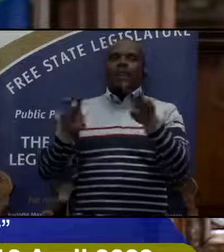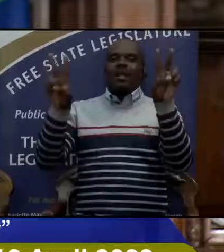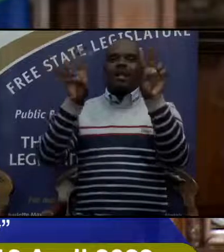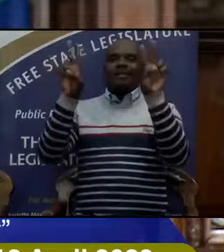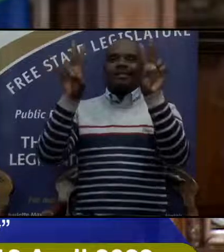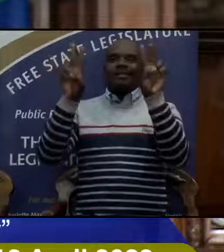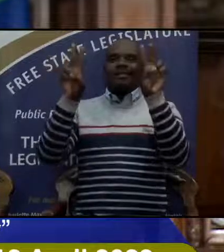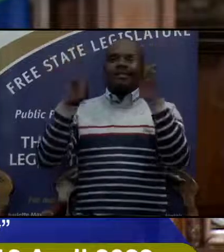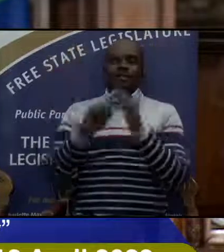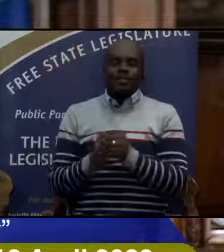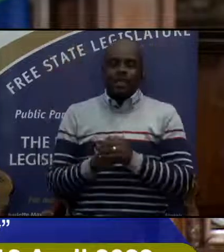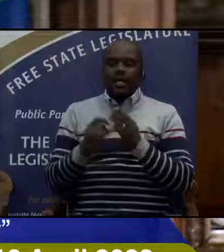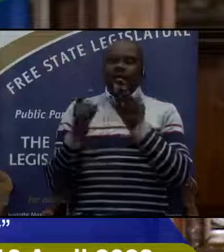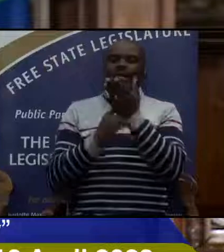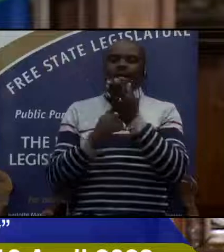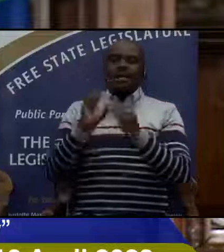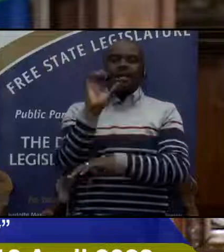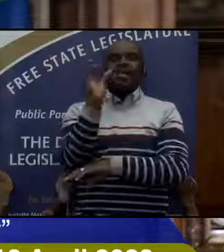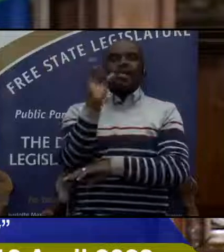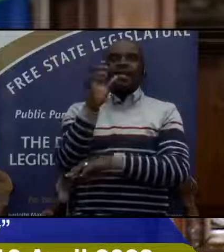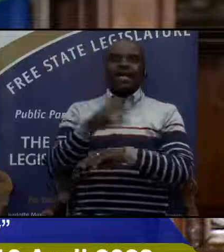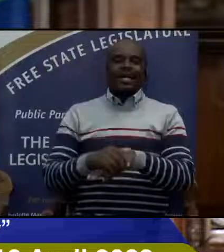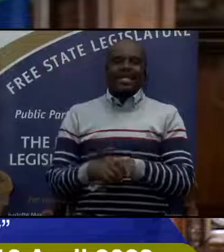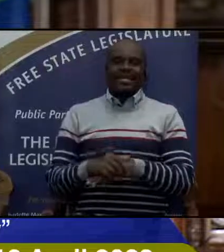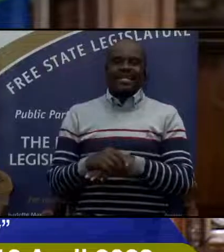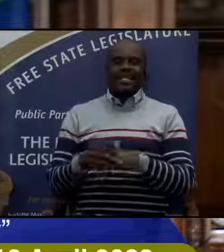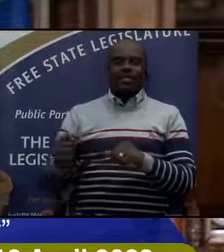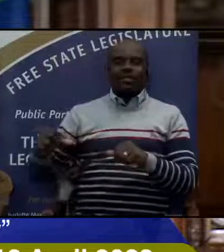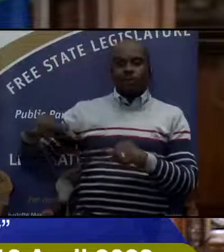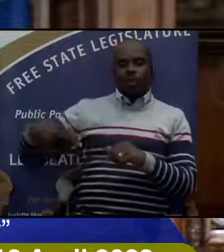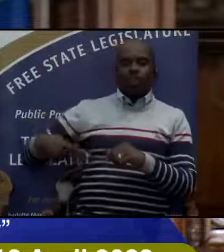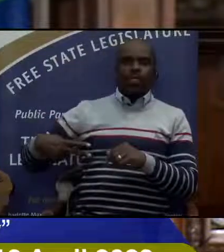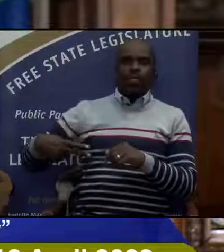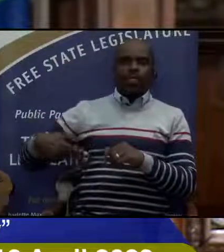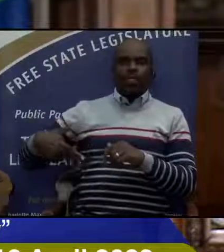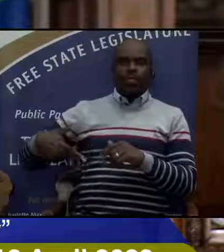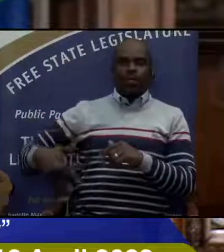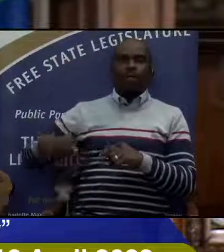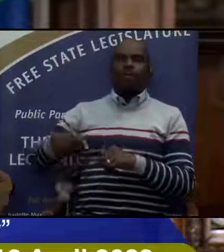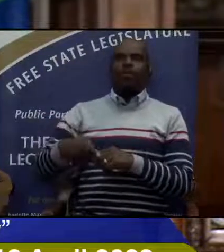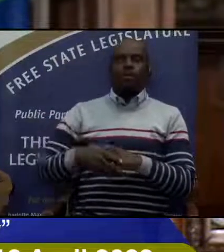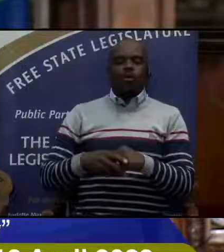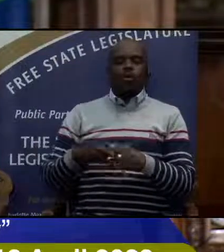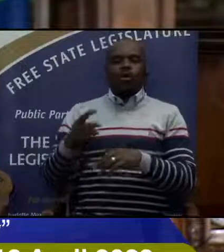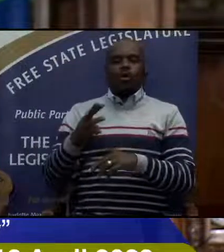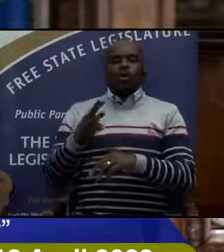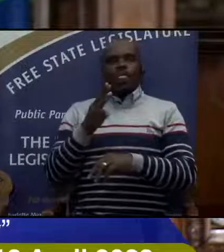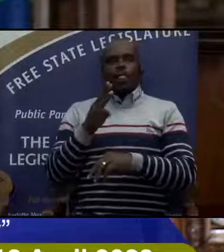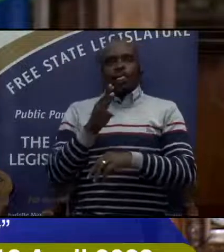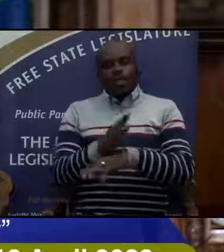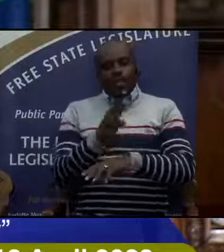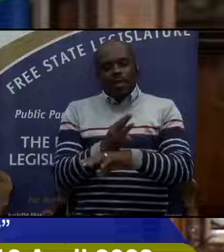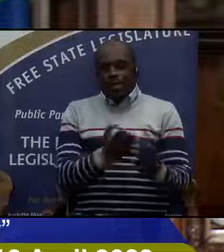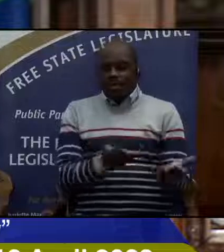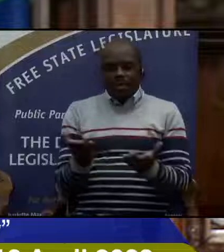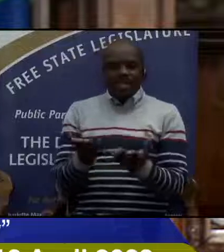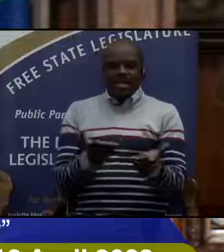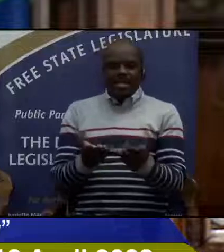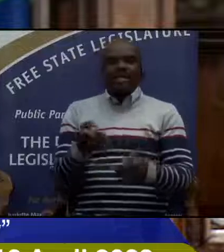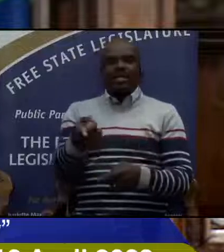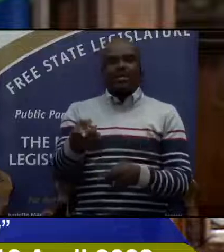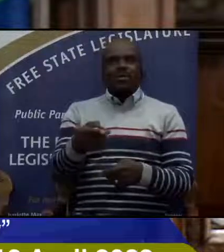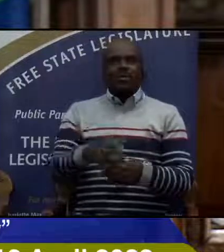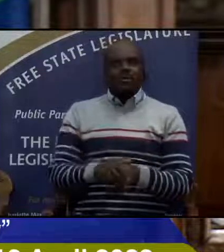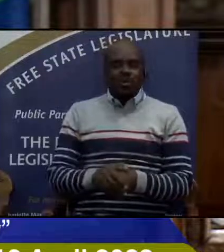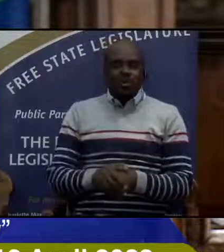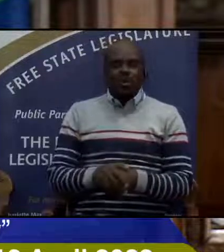the garage, hospitality industry, Bombeba Barekisa mo, Dintombana Lake, the economic spin-offs by the Tolamba